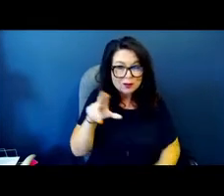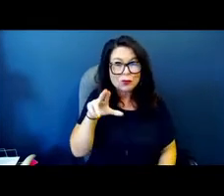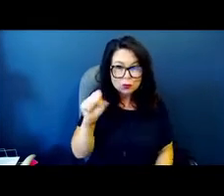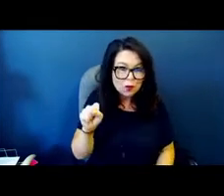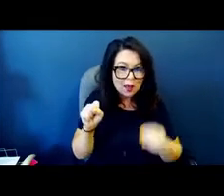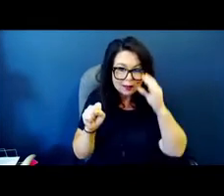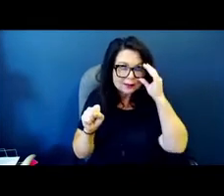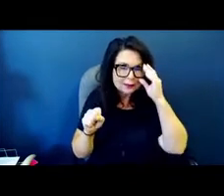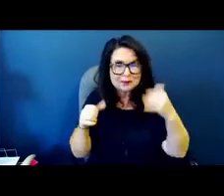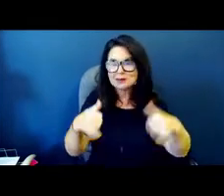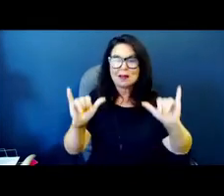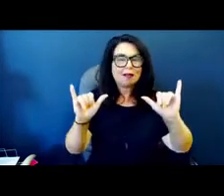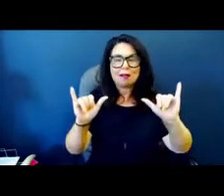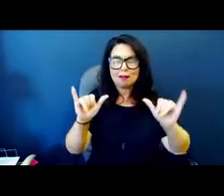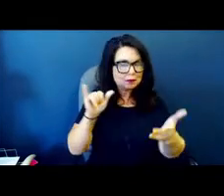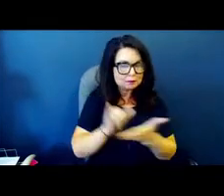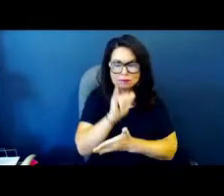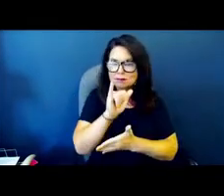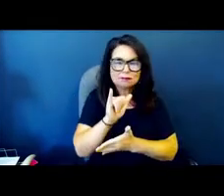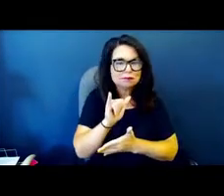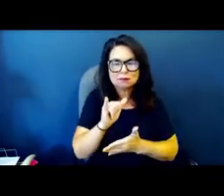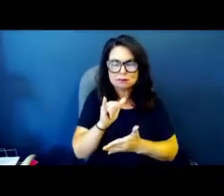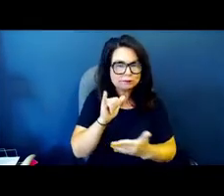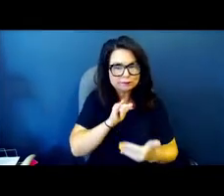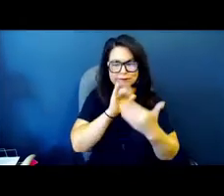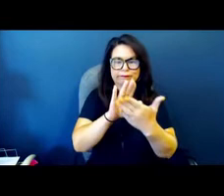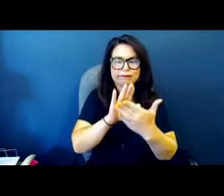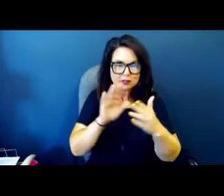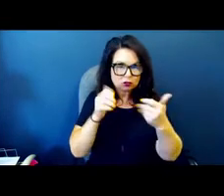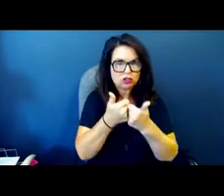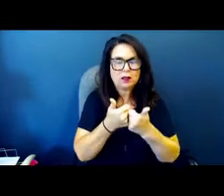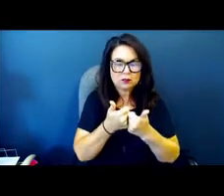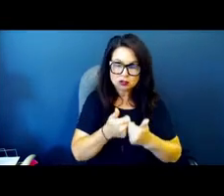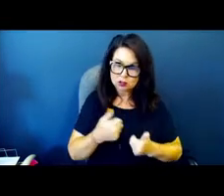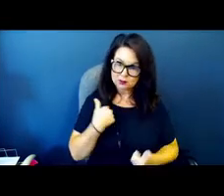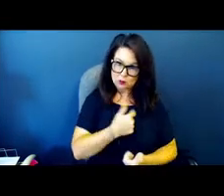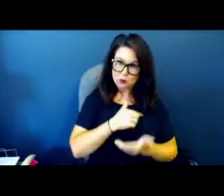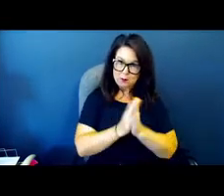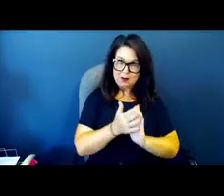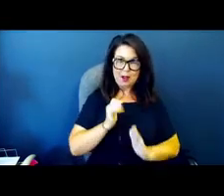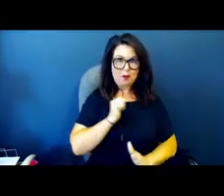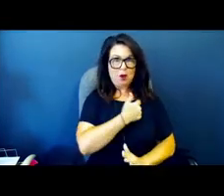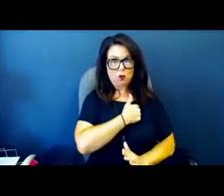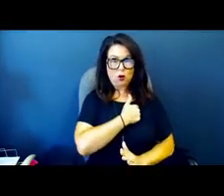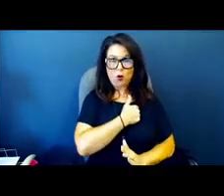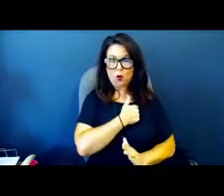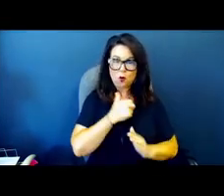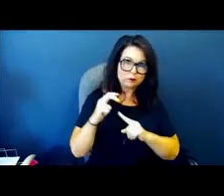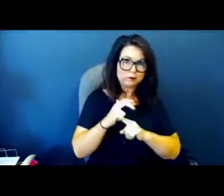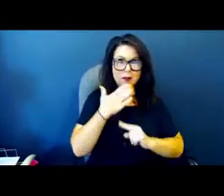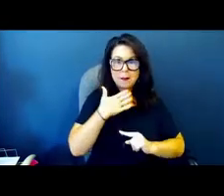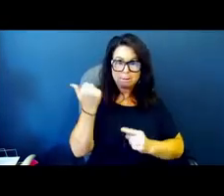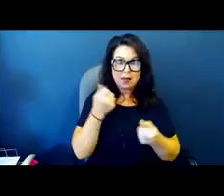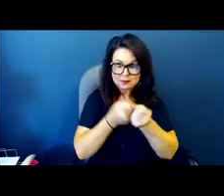have challenges and have to be our own best advocates. But remember that, Tass, how frustrating that was? Yeah, and